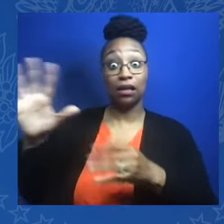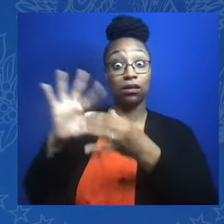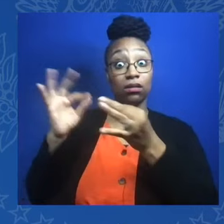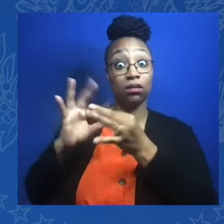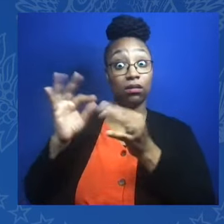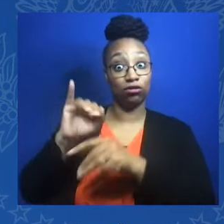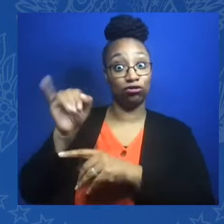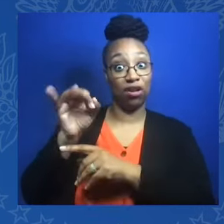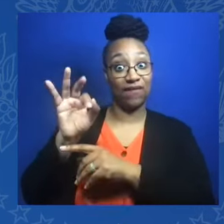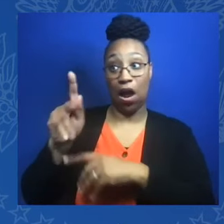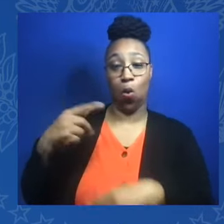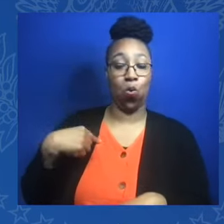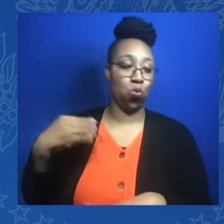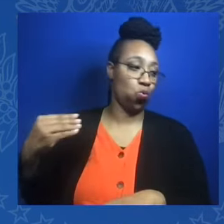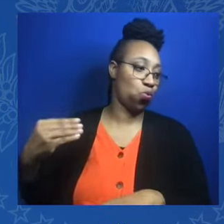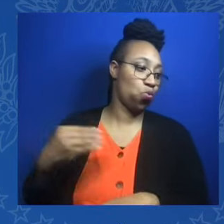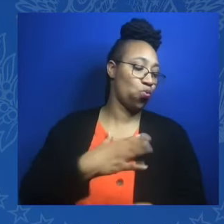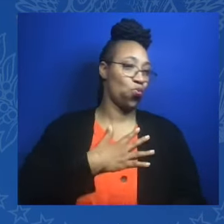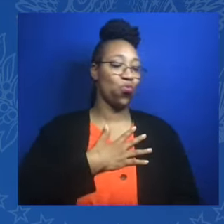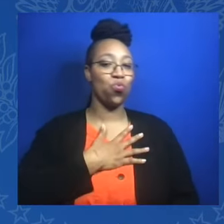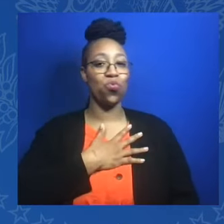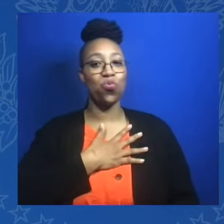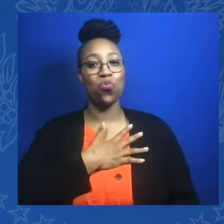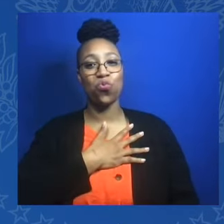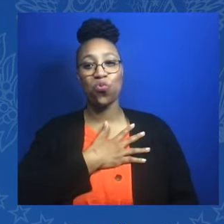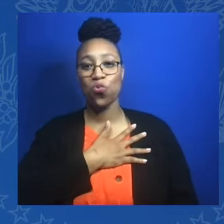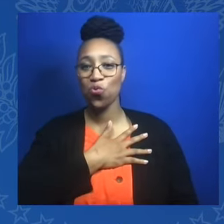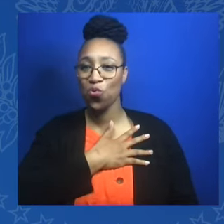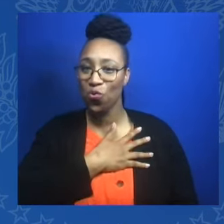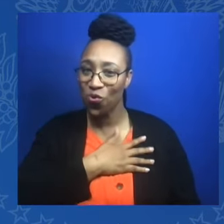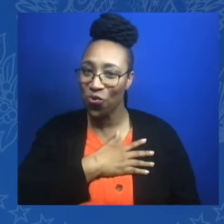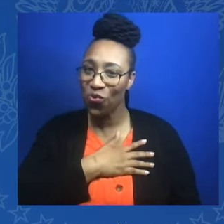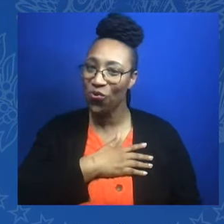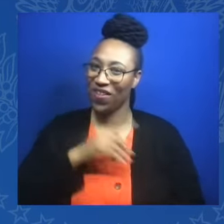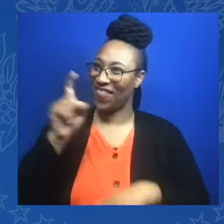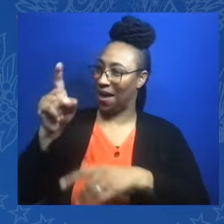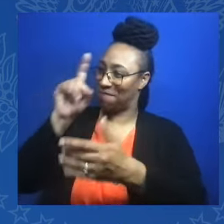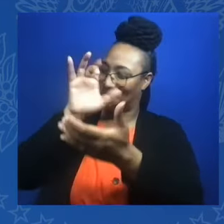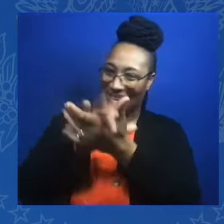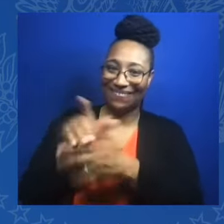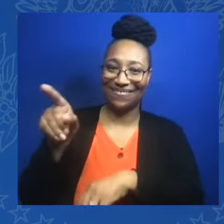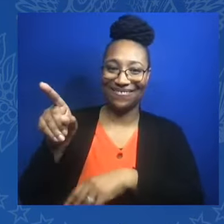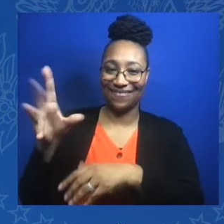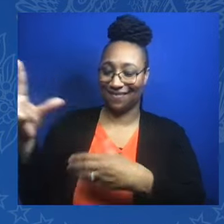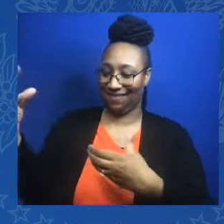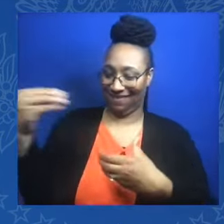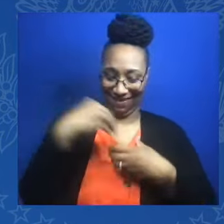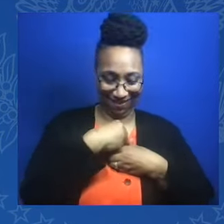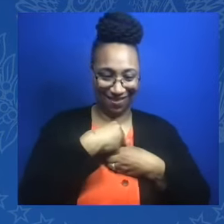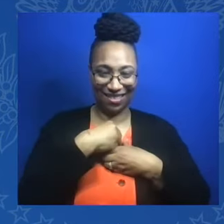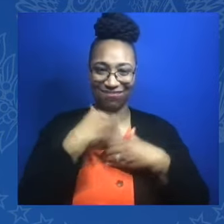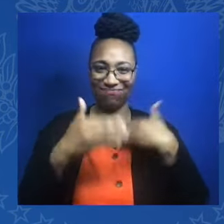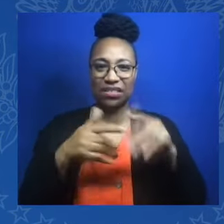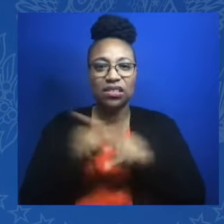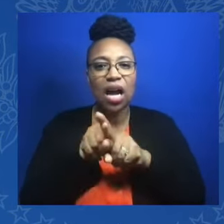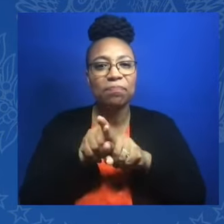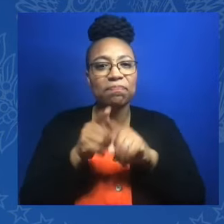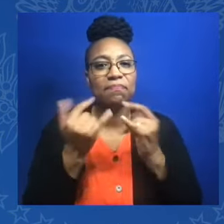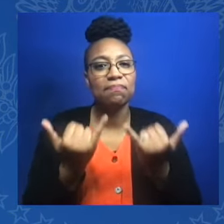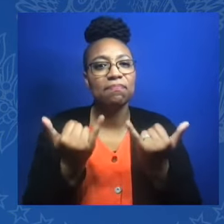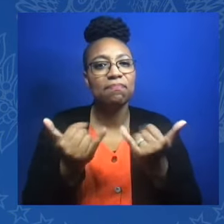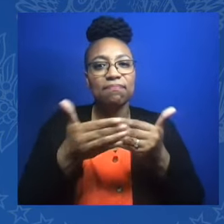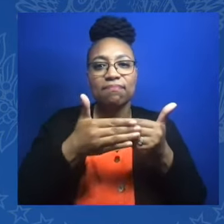belief that we can do big things. If you hold a second, just think about it. Turn on the television the